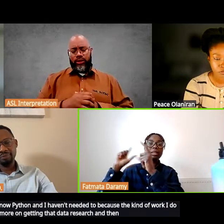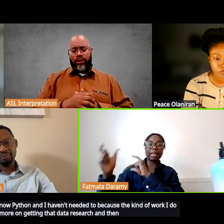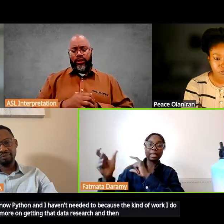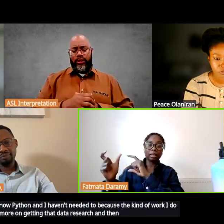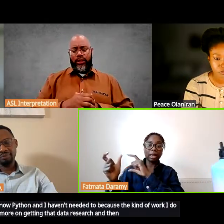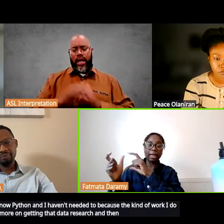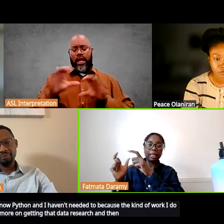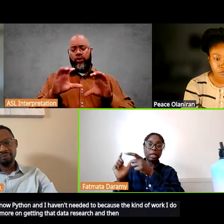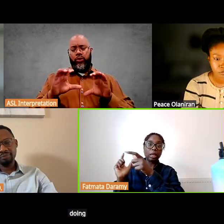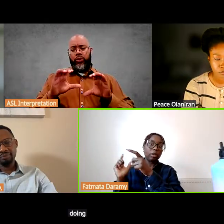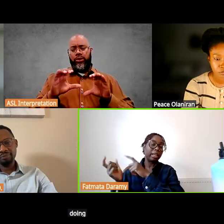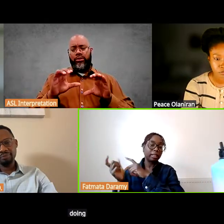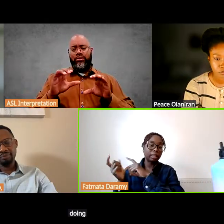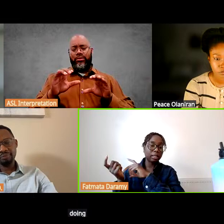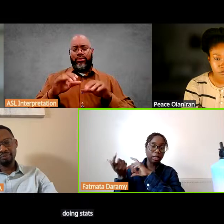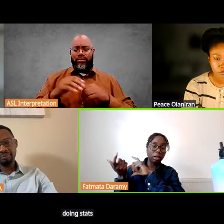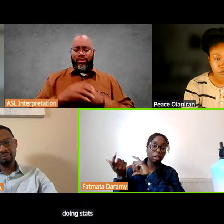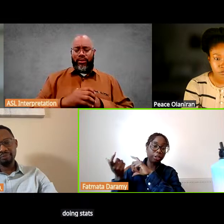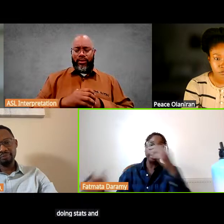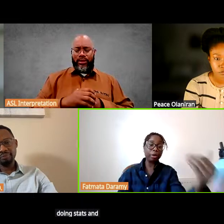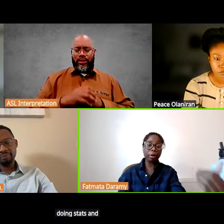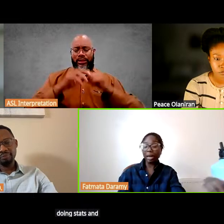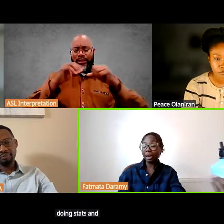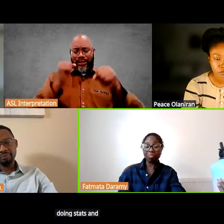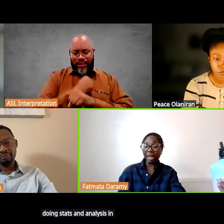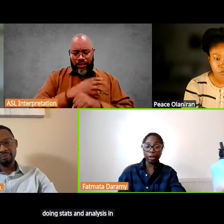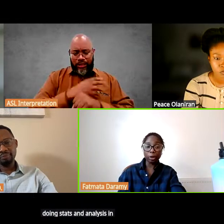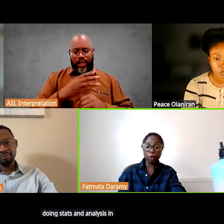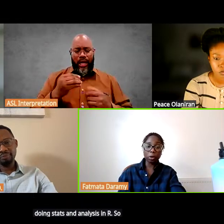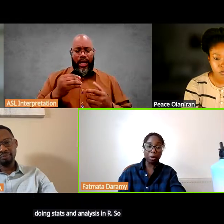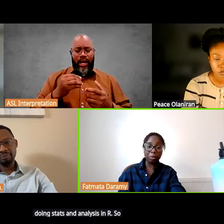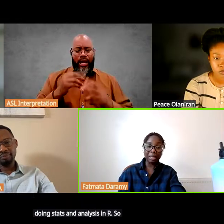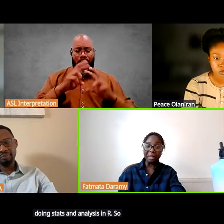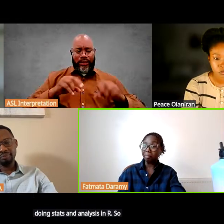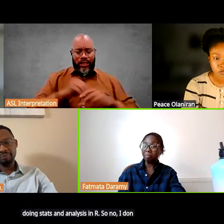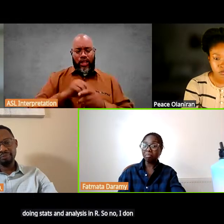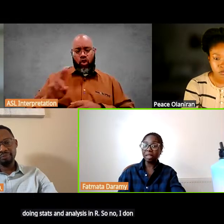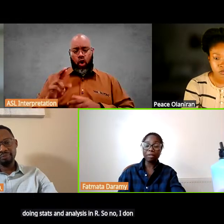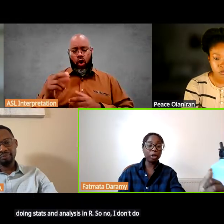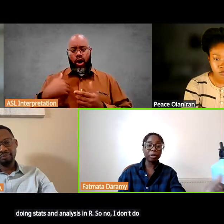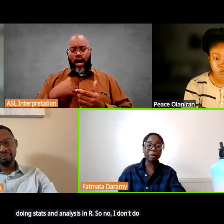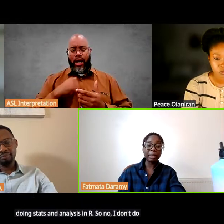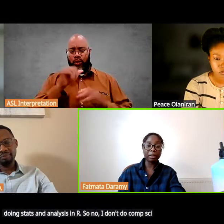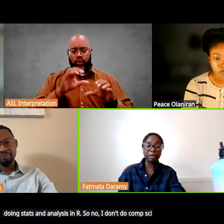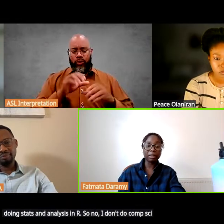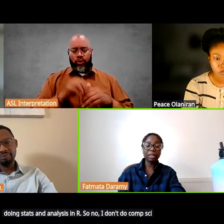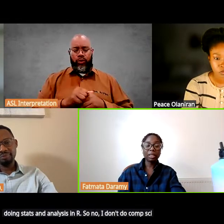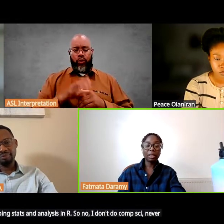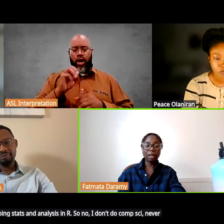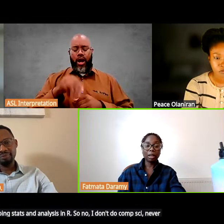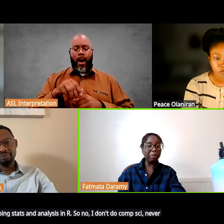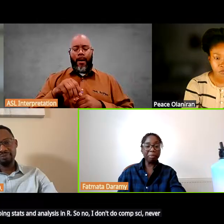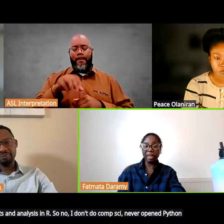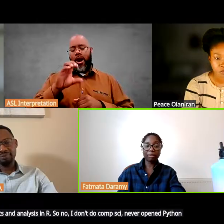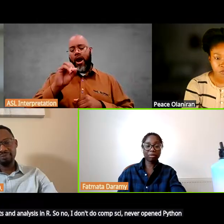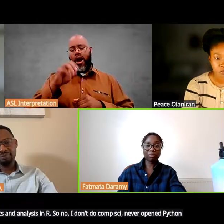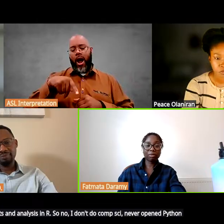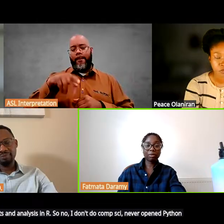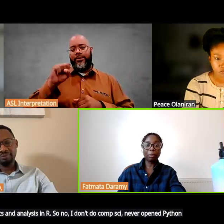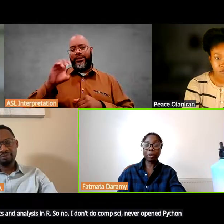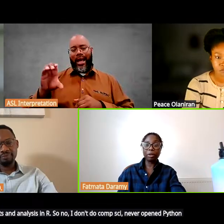doing stats and analysis in R. So no, I don't do comp sci, never opened Python.